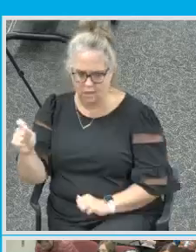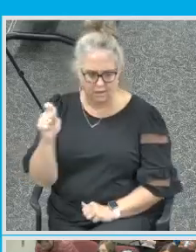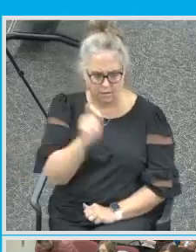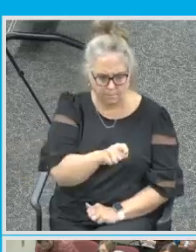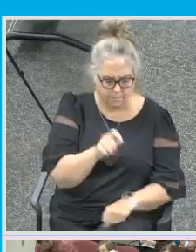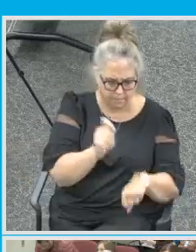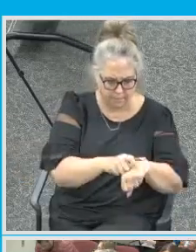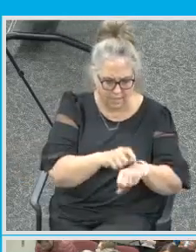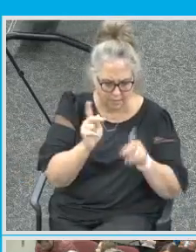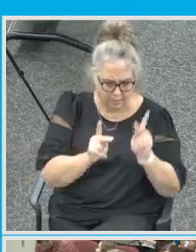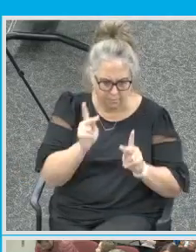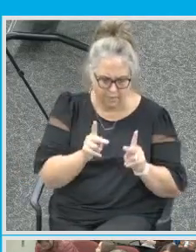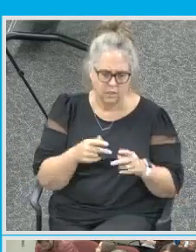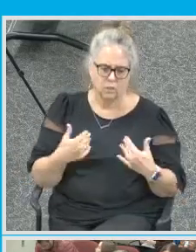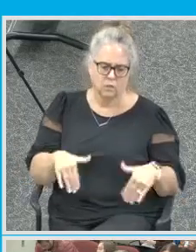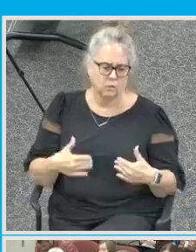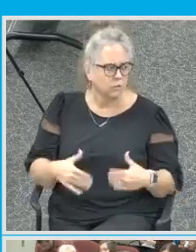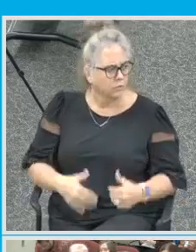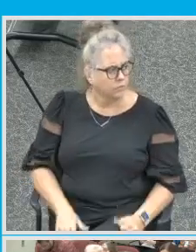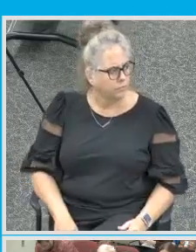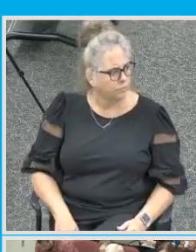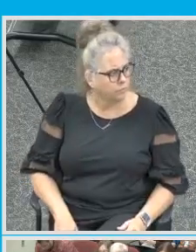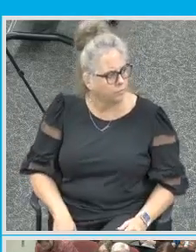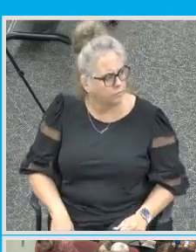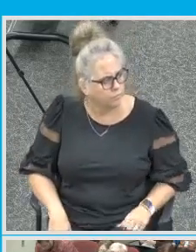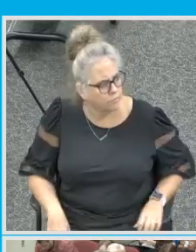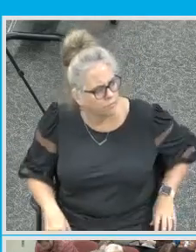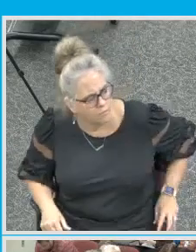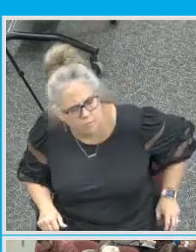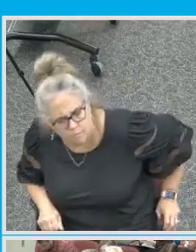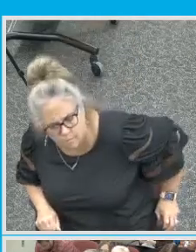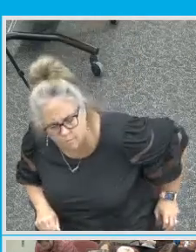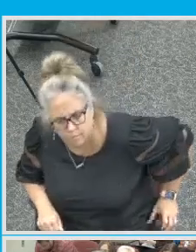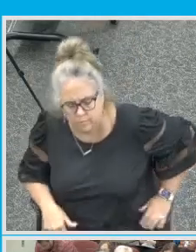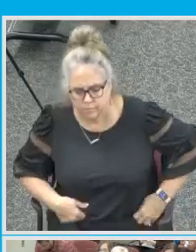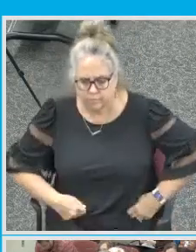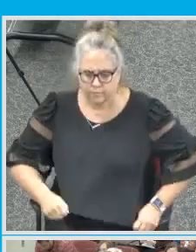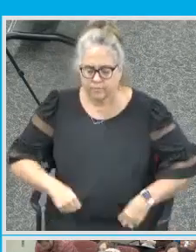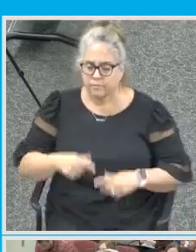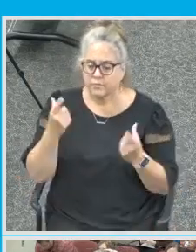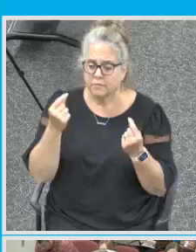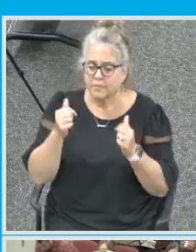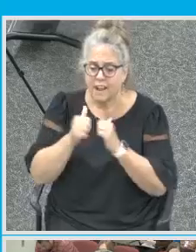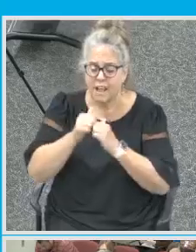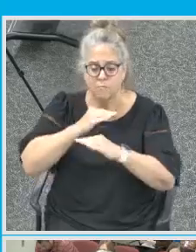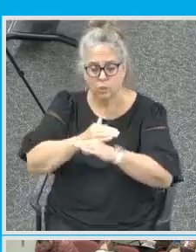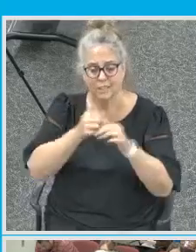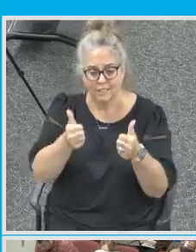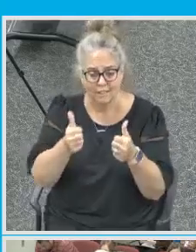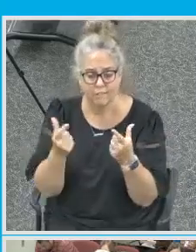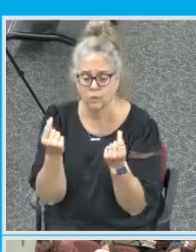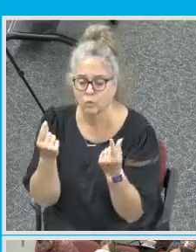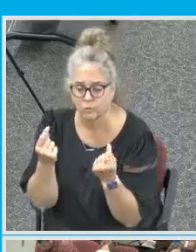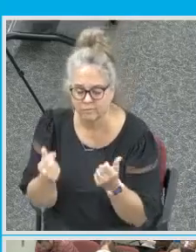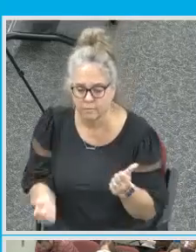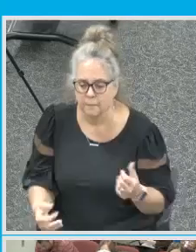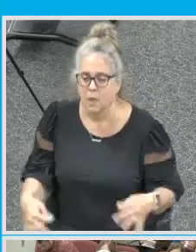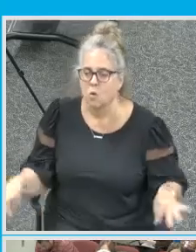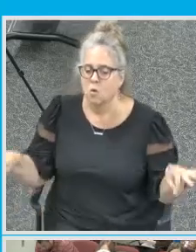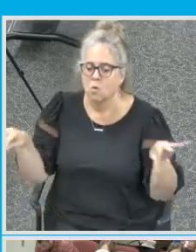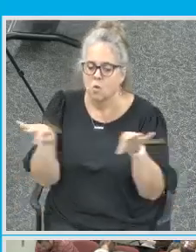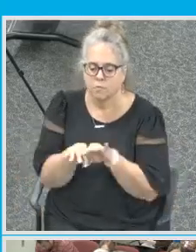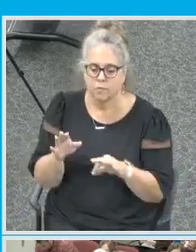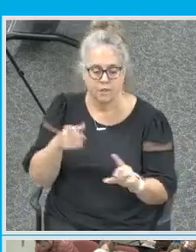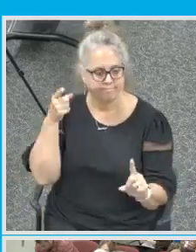So the next slide, please. So what can you do to protect yourself? I think the most important thing to remember with West Nile